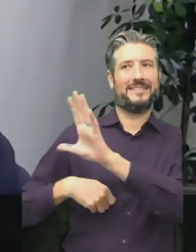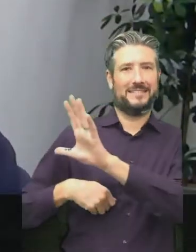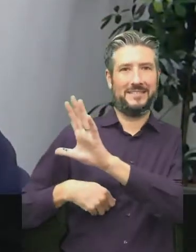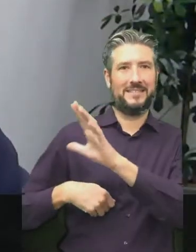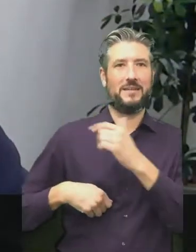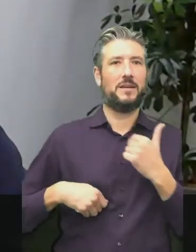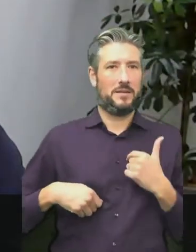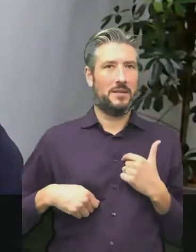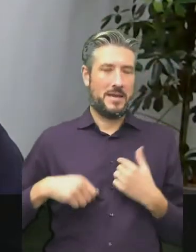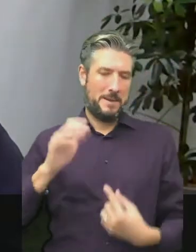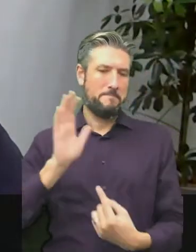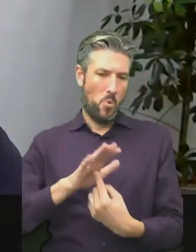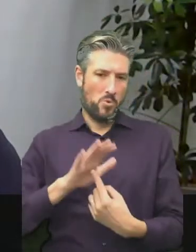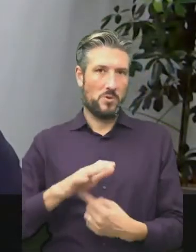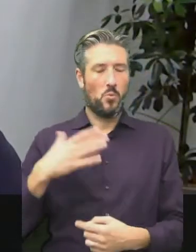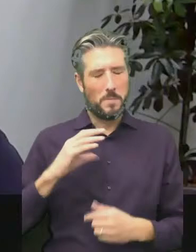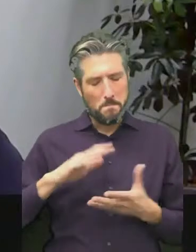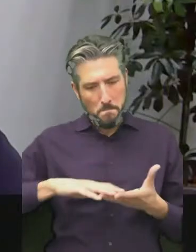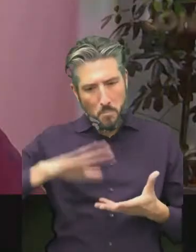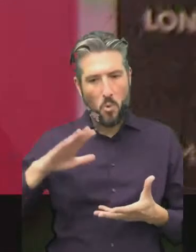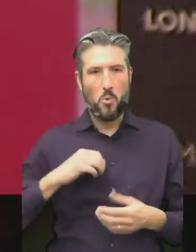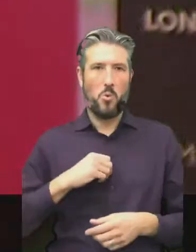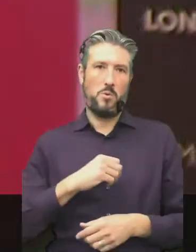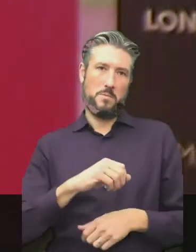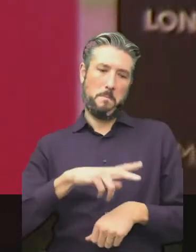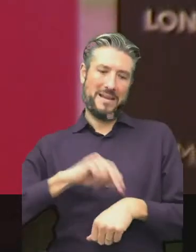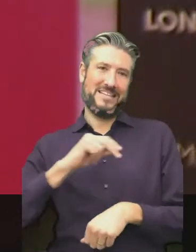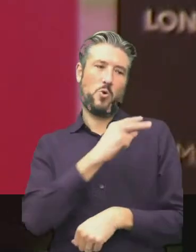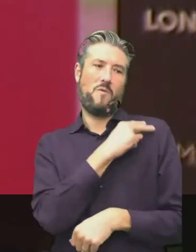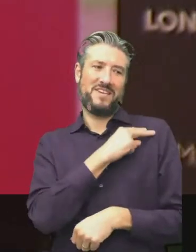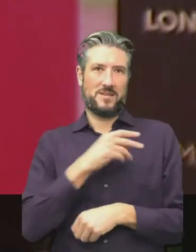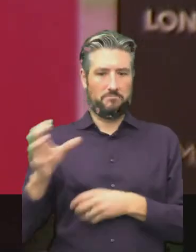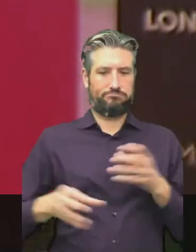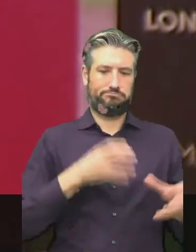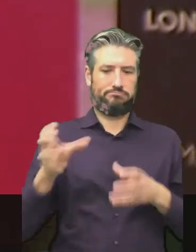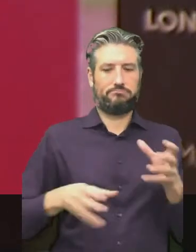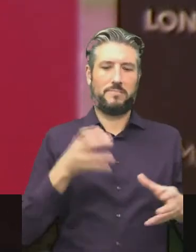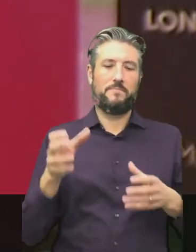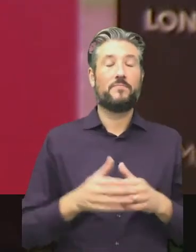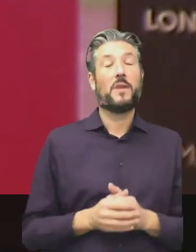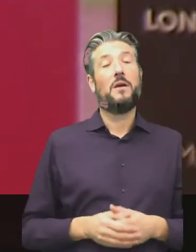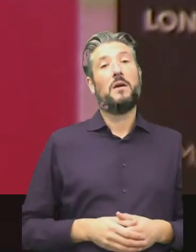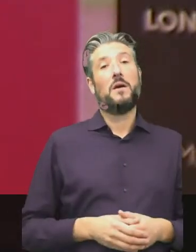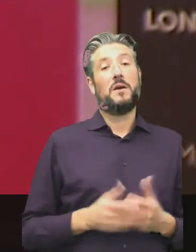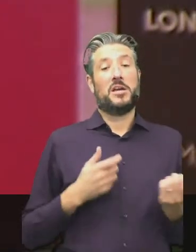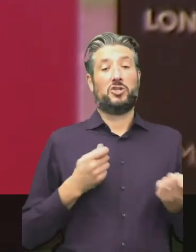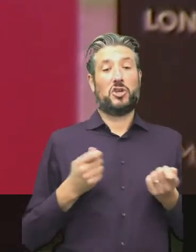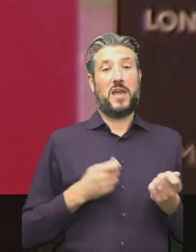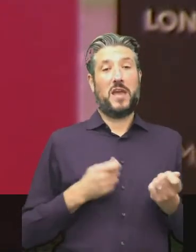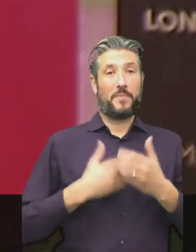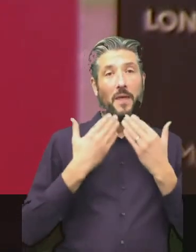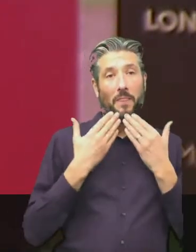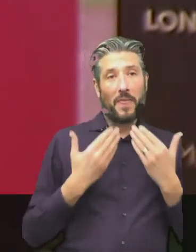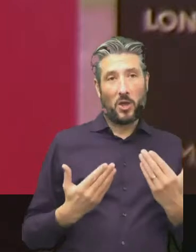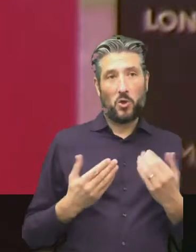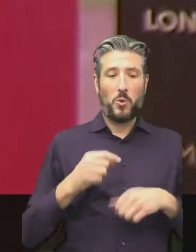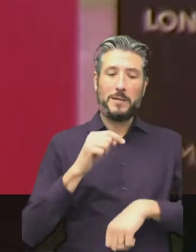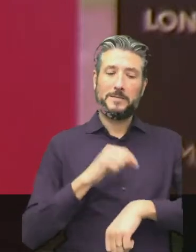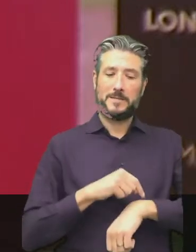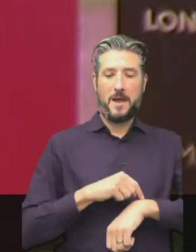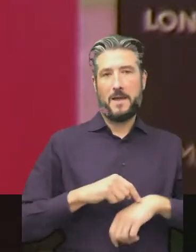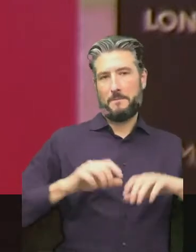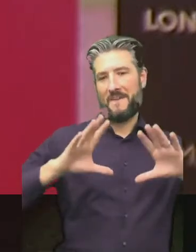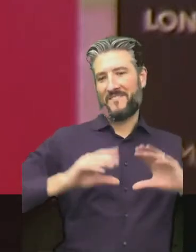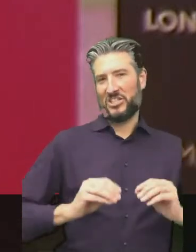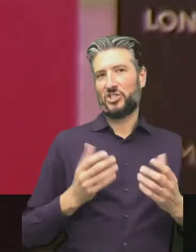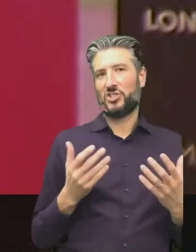mortar. Thank you. We are out of time on this section, but I take one question from